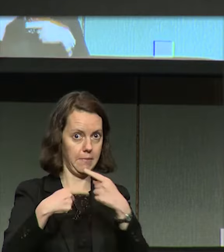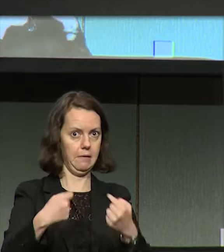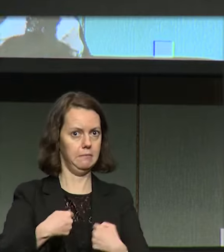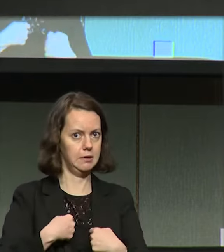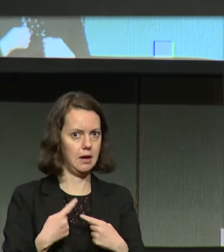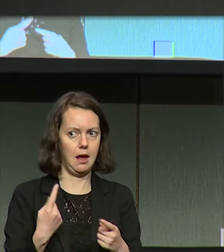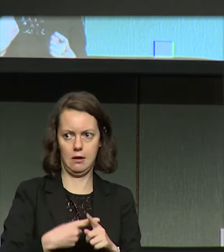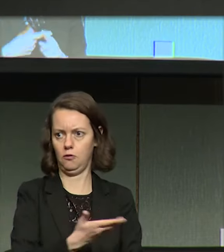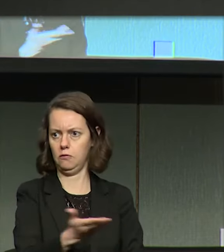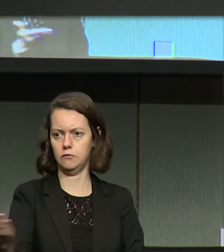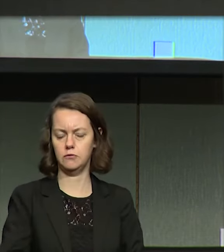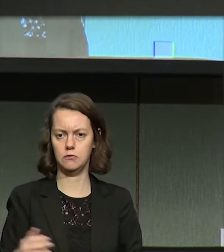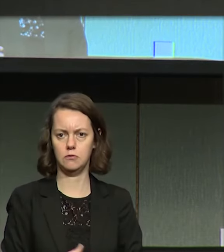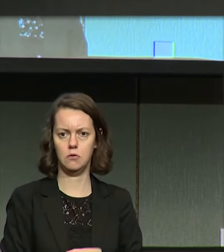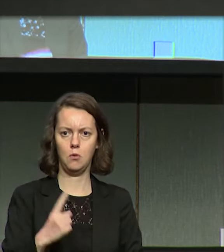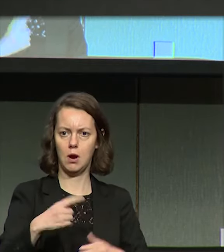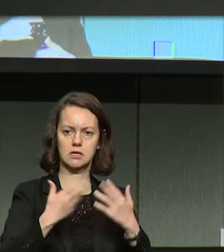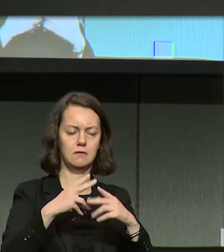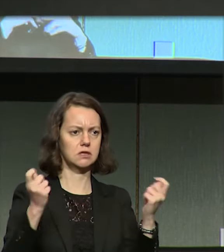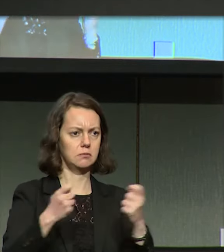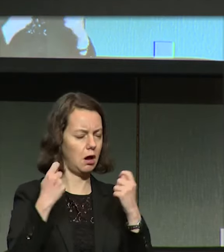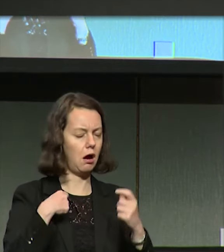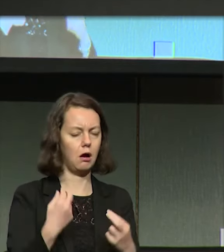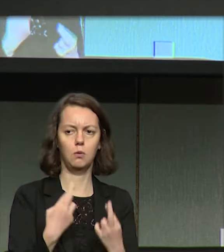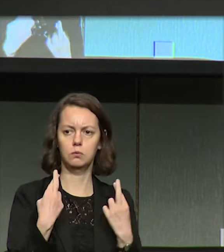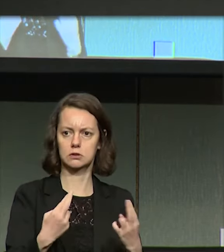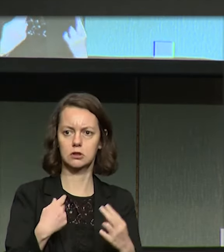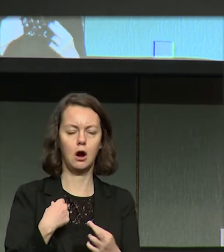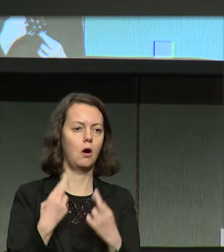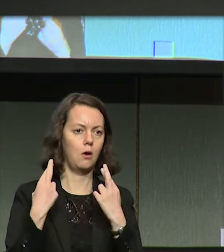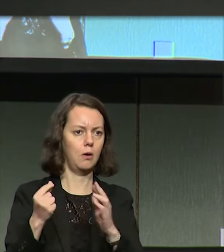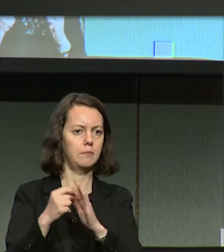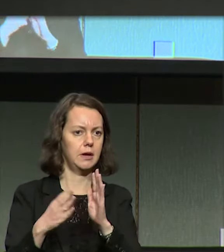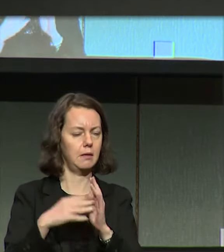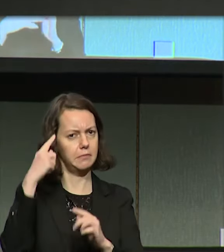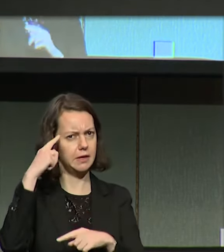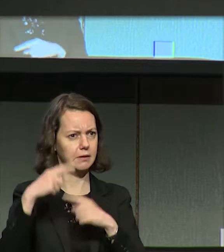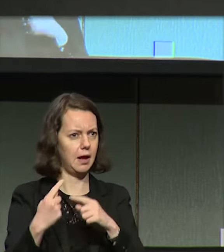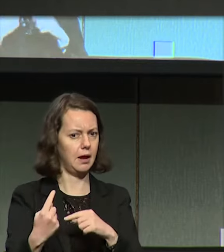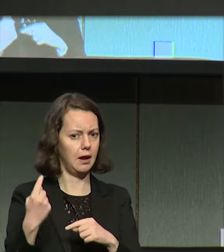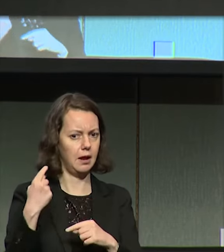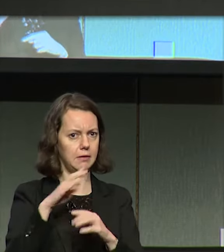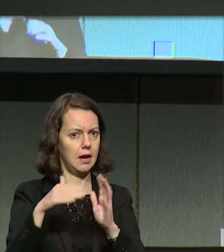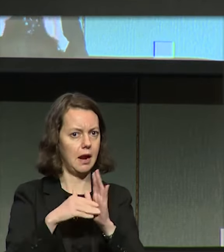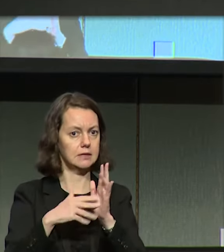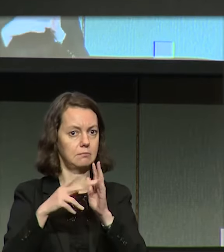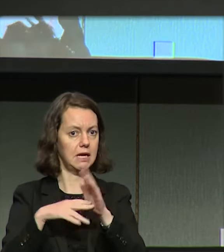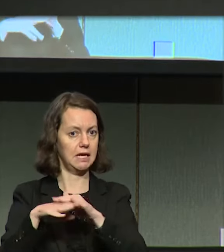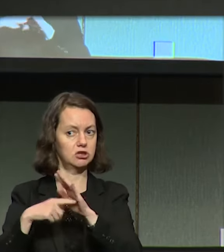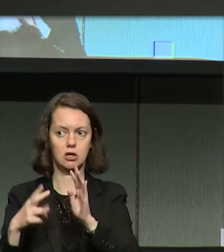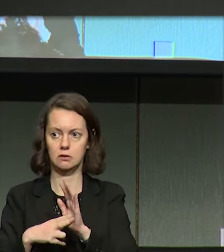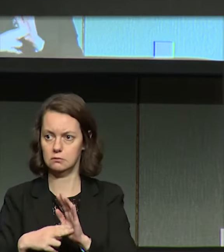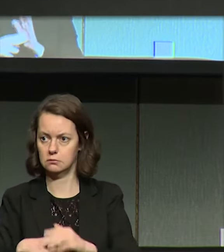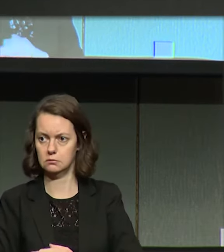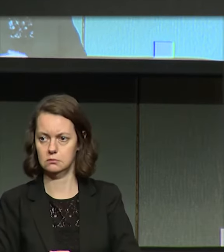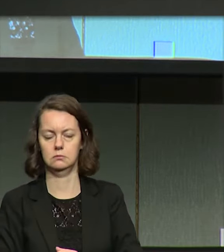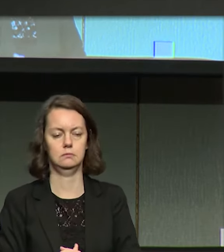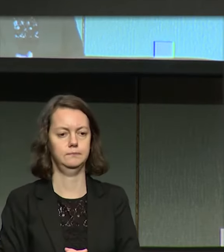of celebration. I've said to the Prime Minister, think about the last Monday in January,